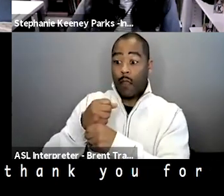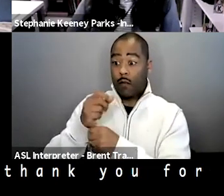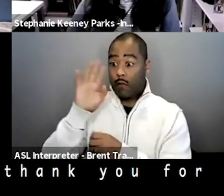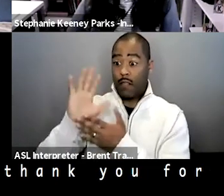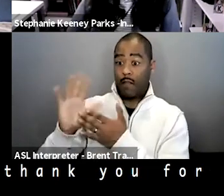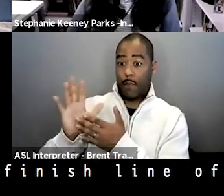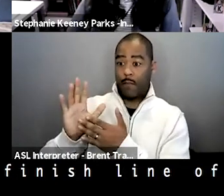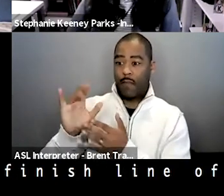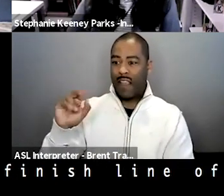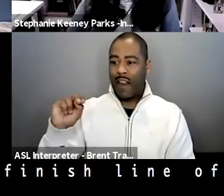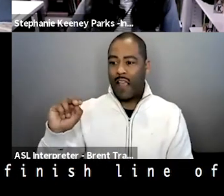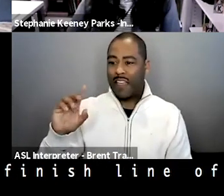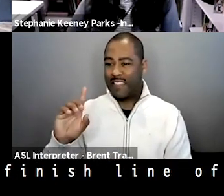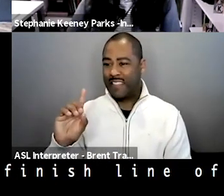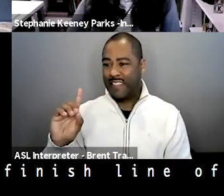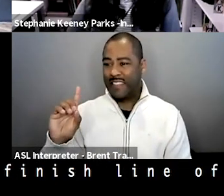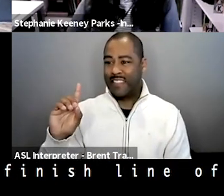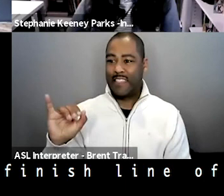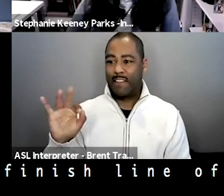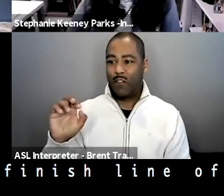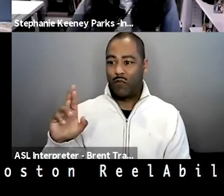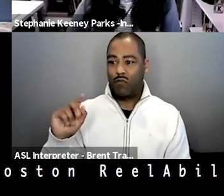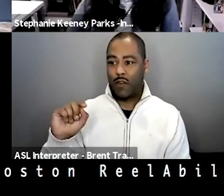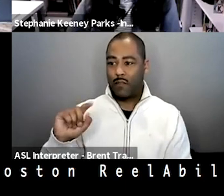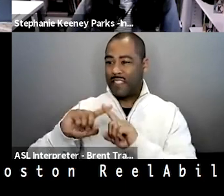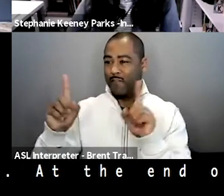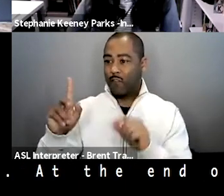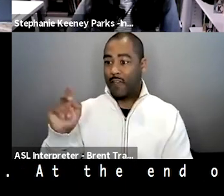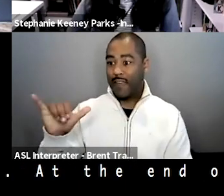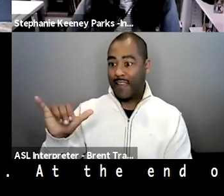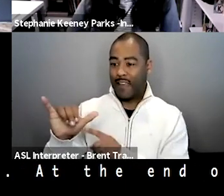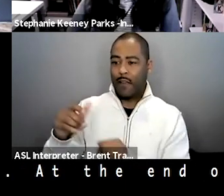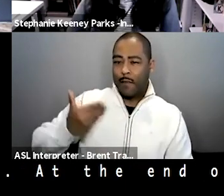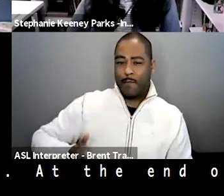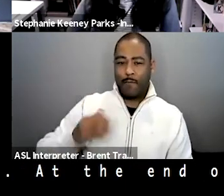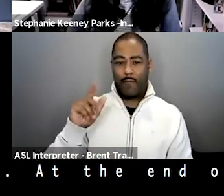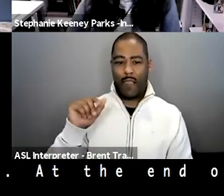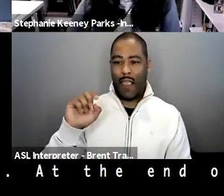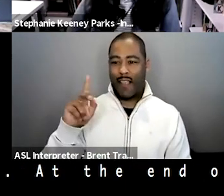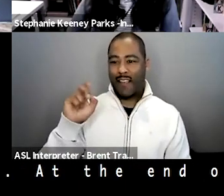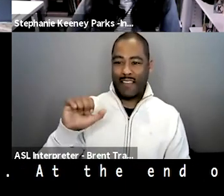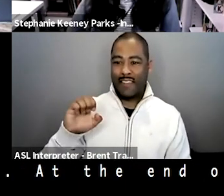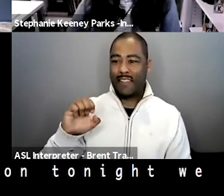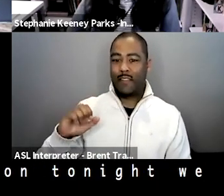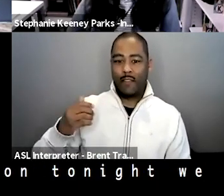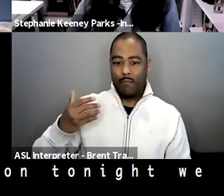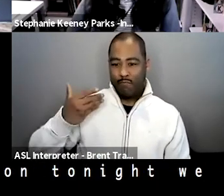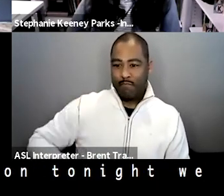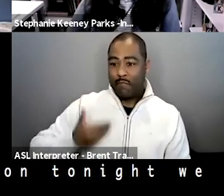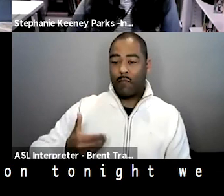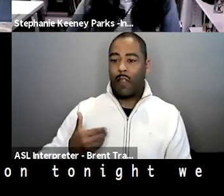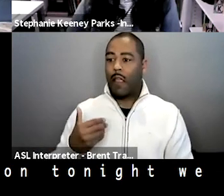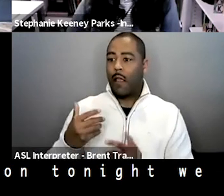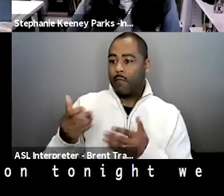My name is Katka, and I want to thank you all for joining us at this finish line of the 10th annual Boston ReelAbilities Film